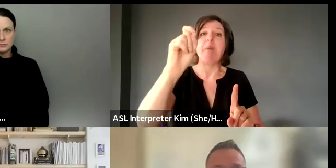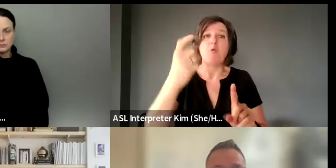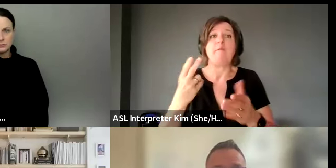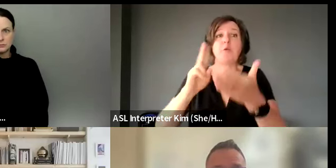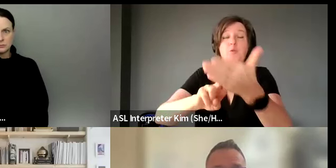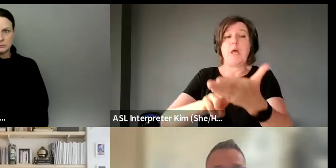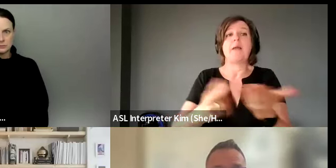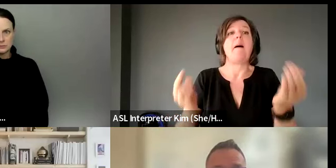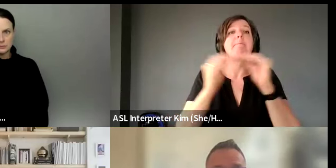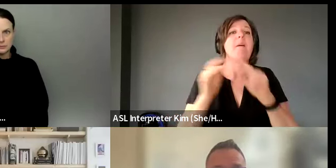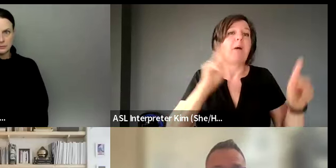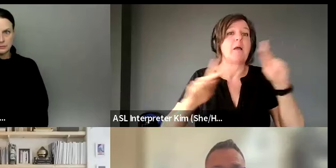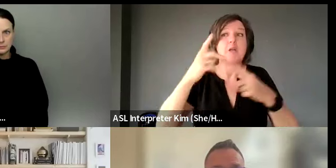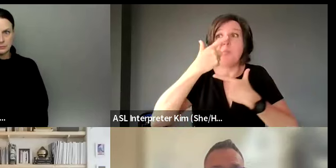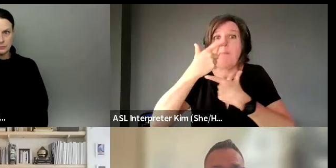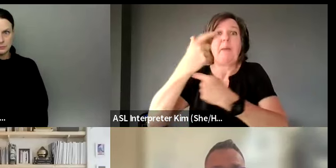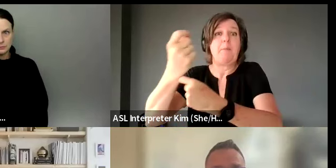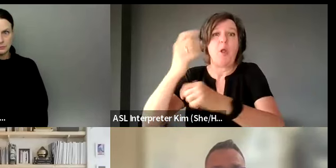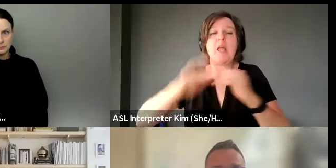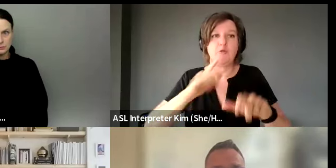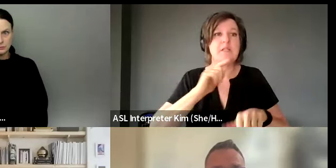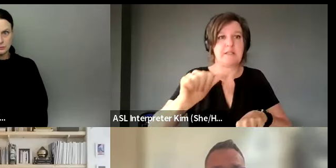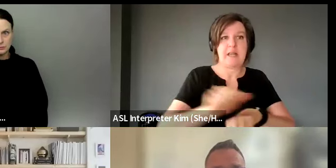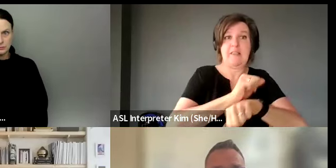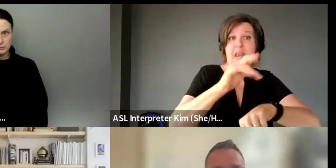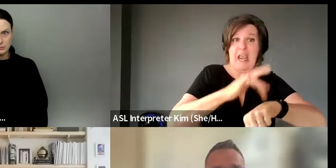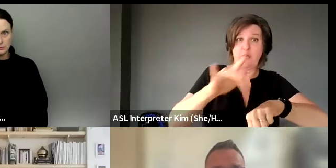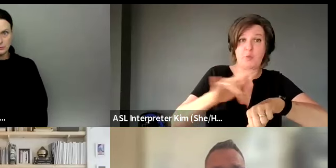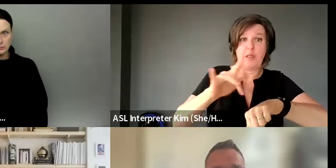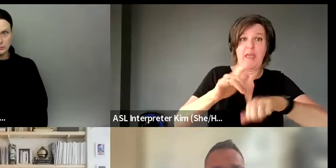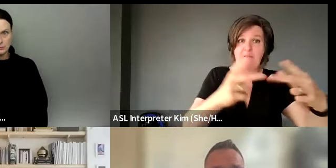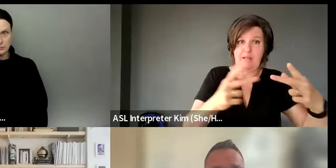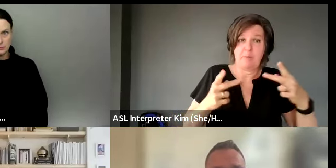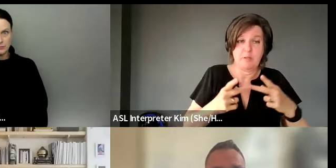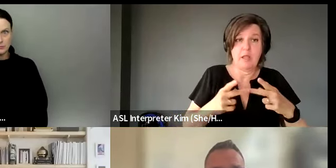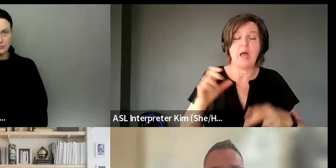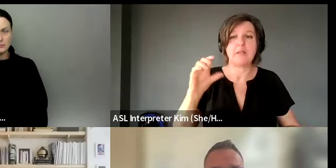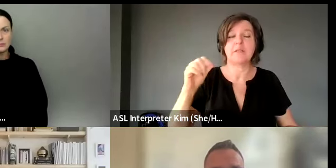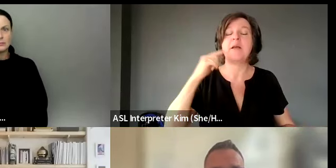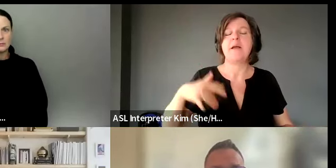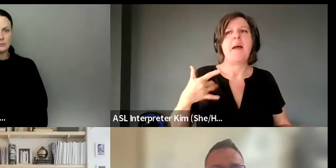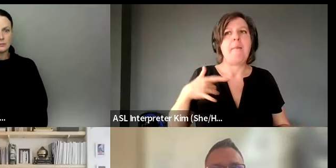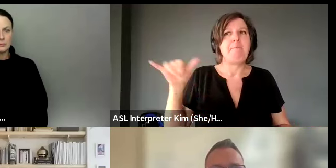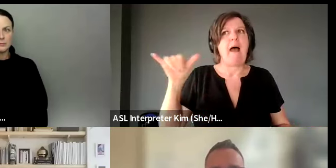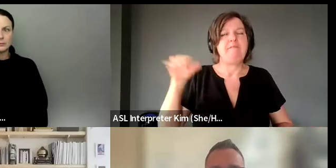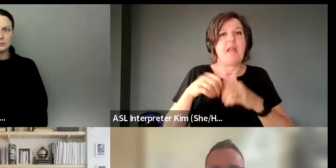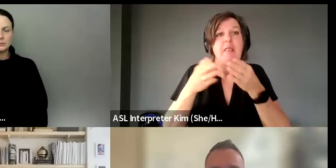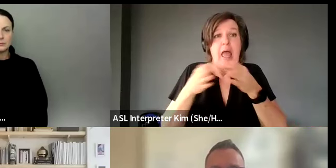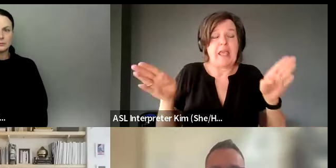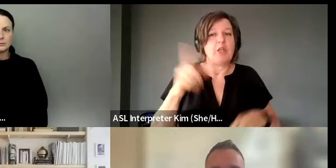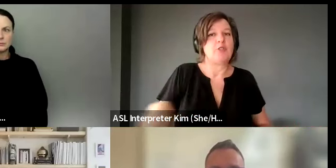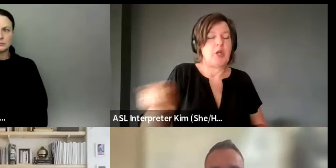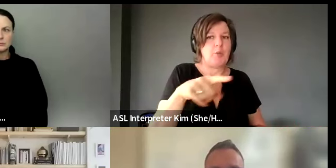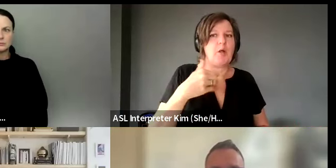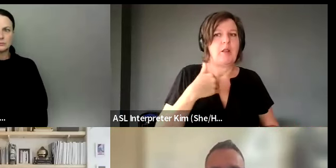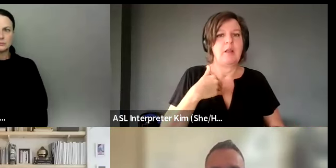people interested than actually available slots. But I feel like in general, like you have it, a lot of